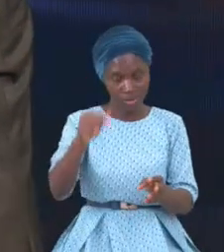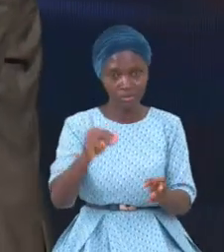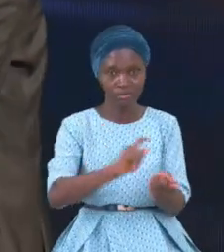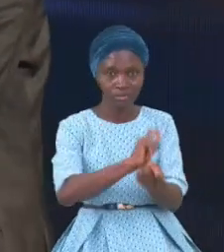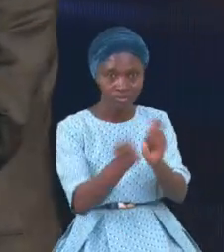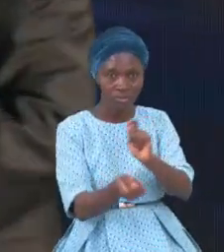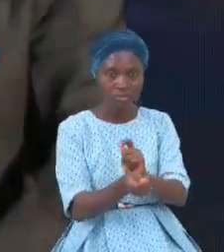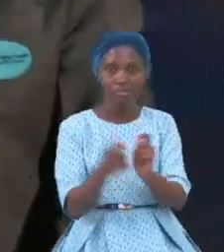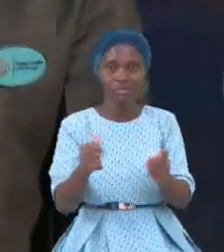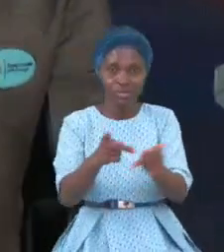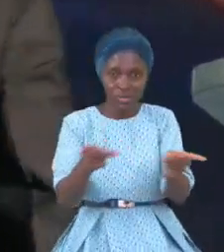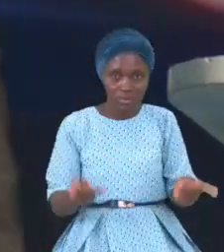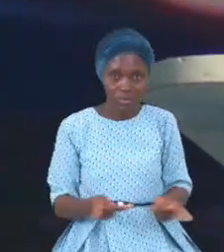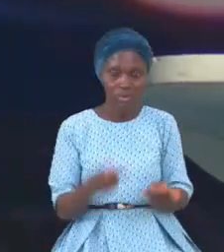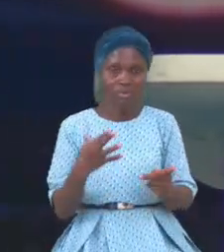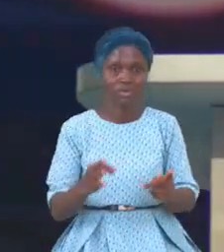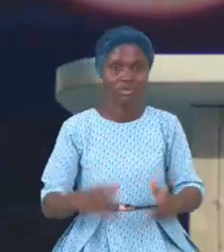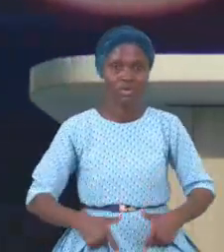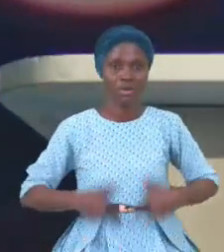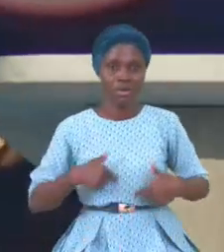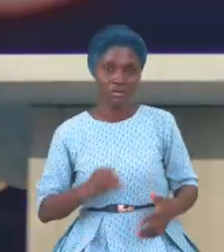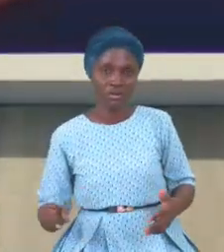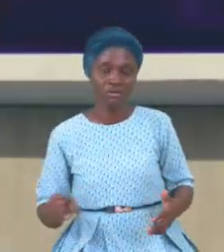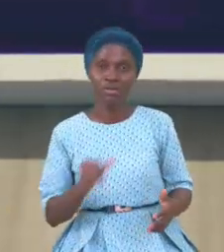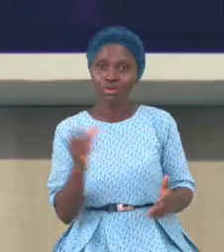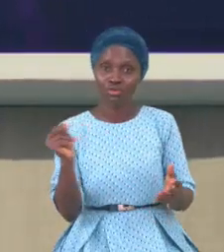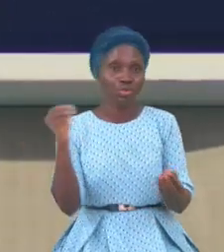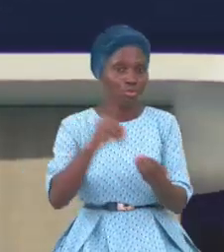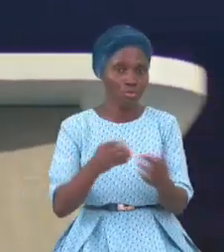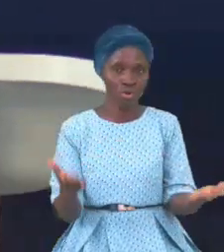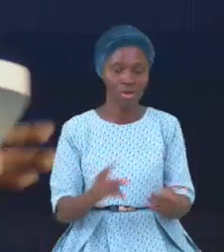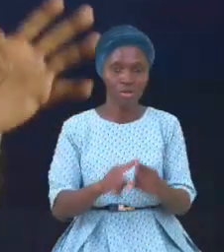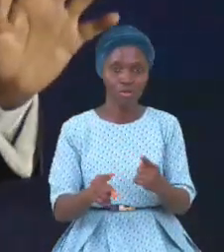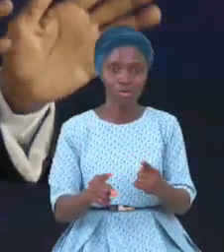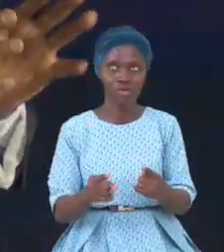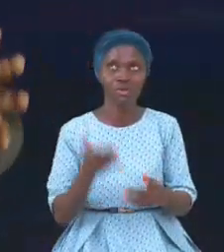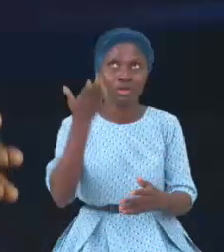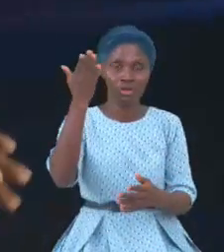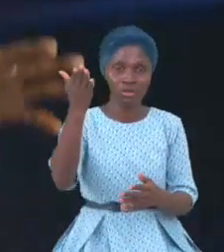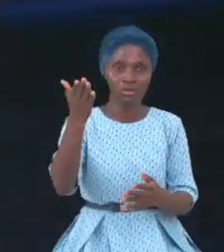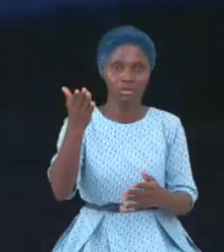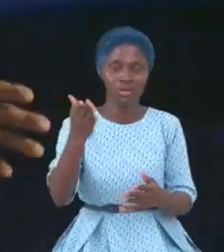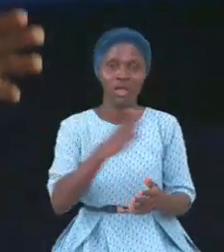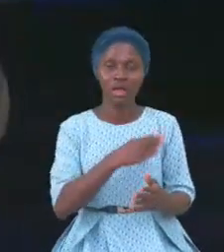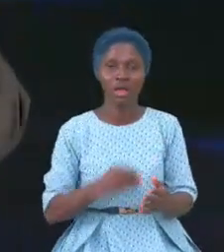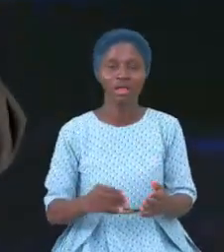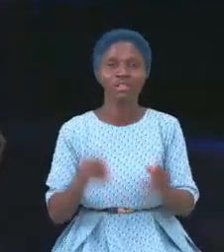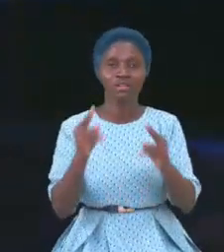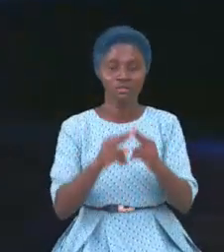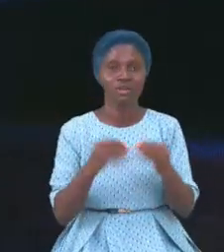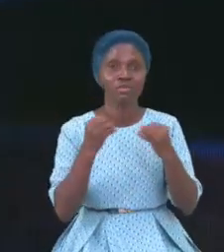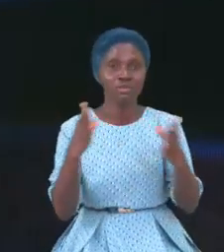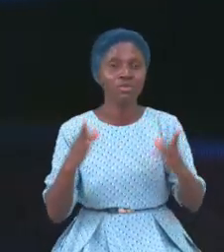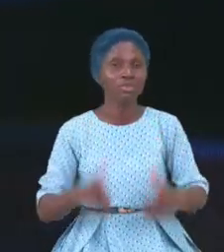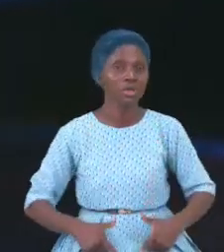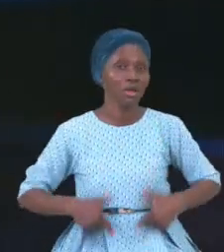more here, but he's over there, and he's still very much alive. So let's understand, when a